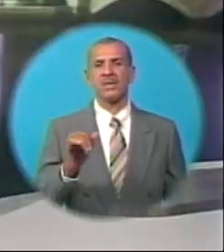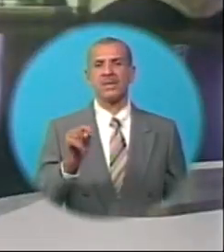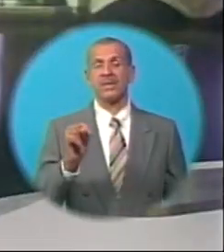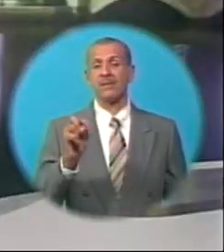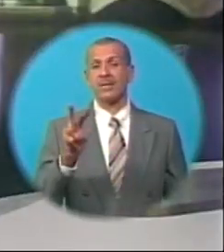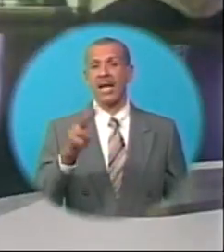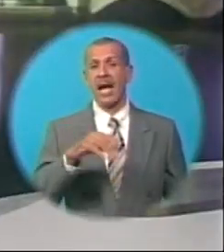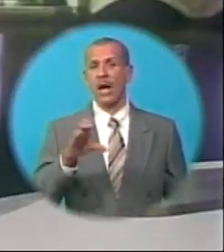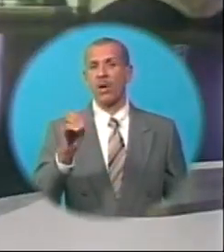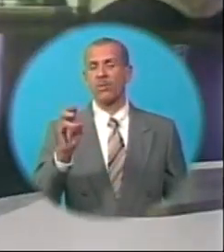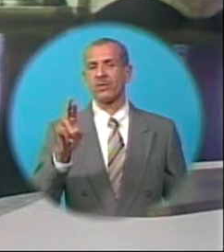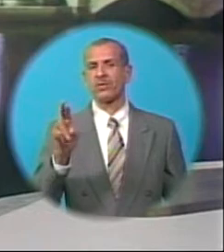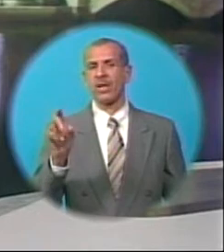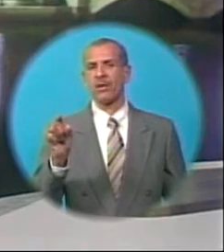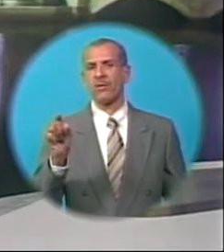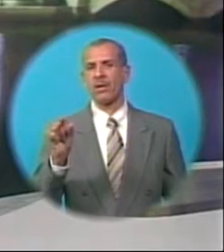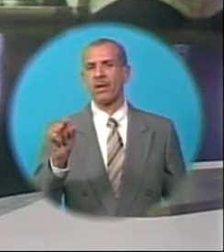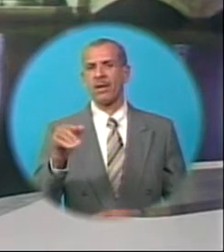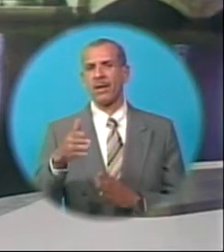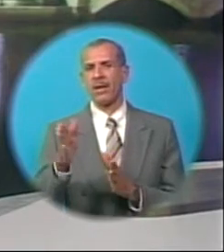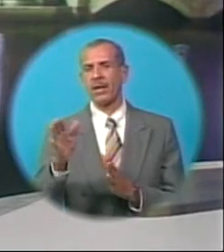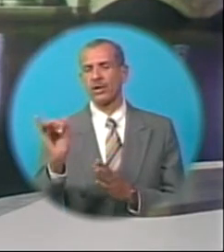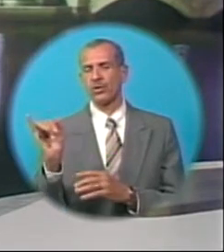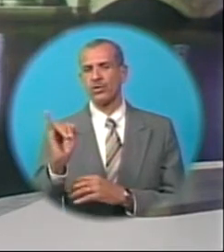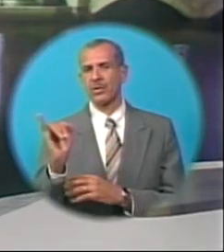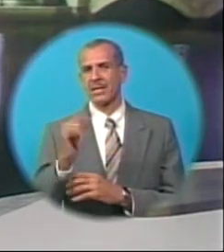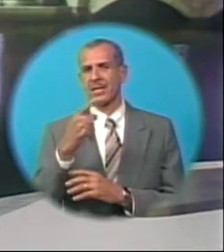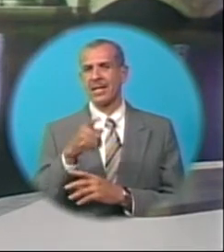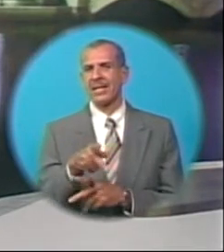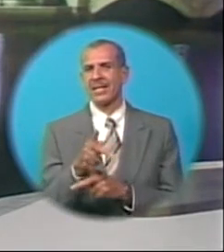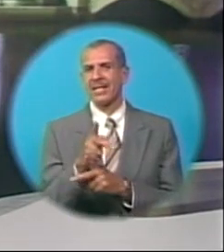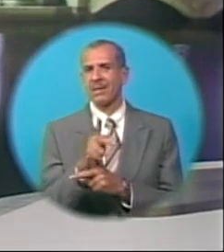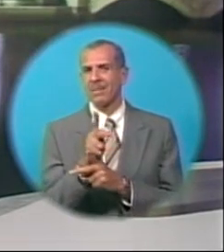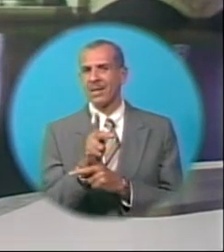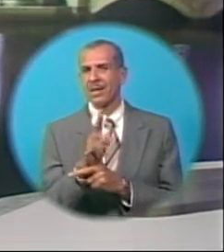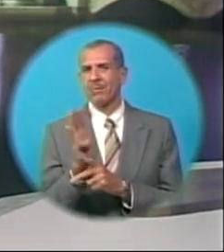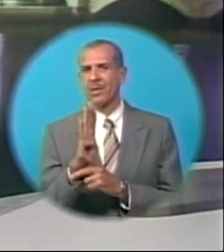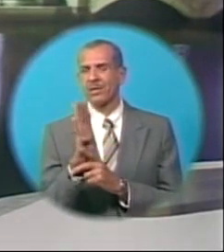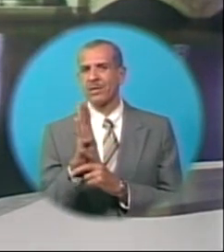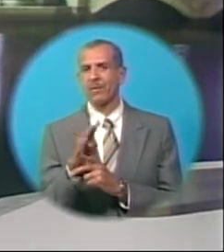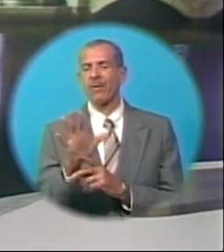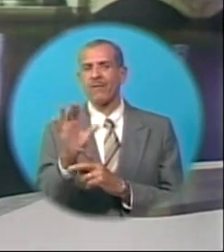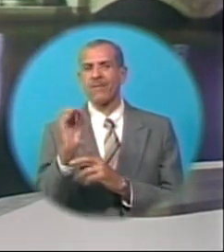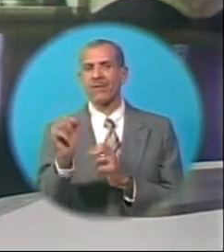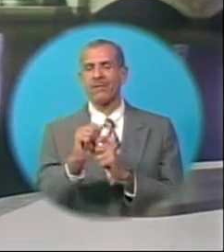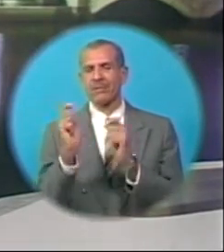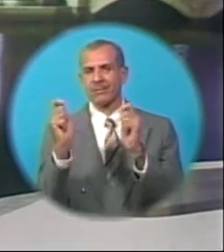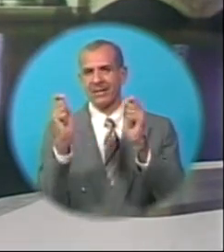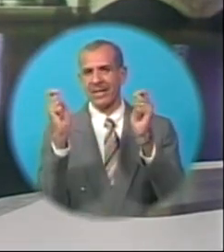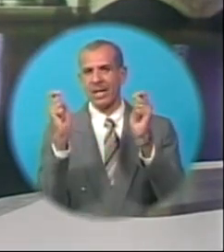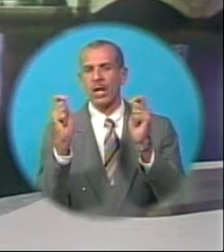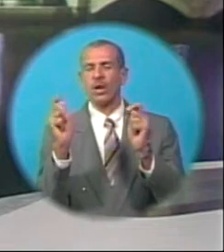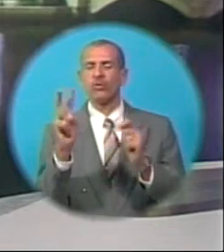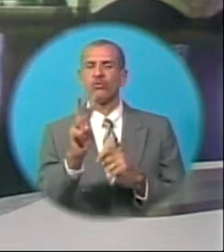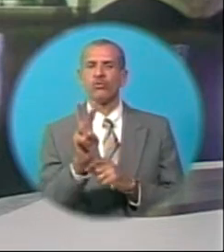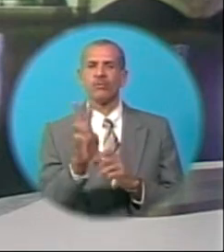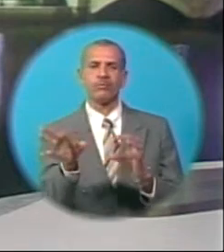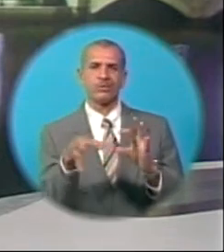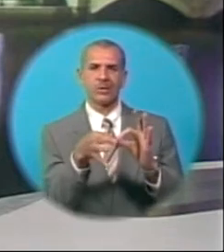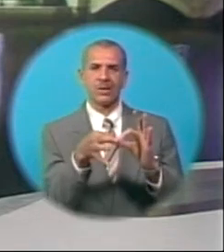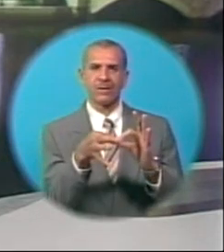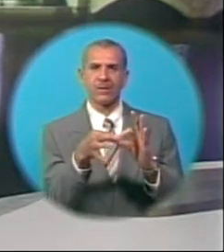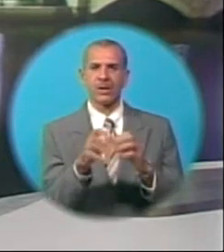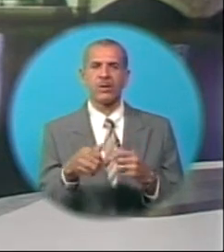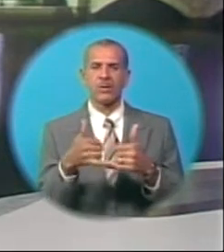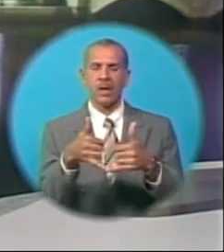MCTV and Cooperators General Insurance have launched their Keeping It Bajan for the 50th promotion. The two have partnered to jointly reward